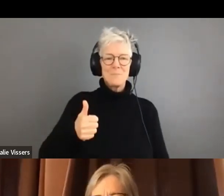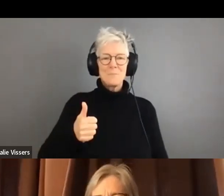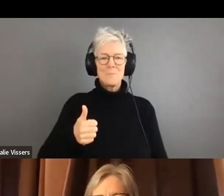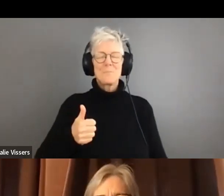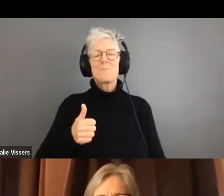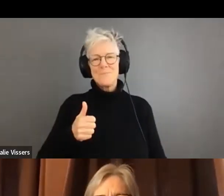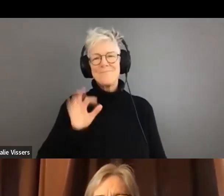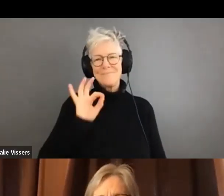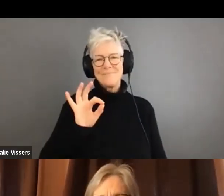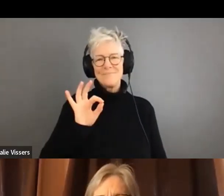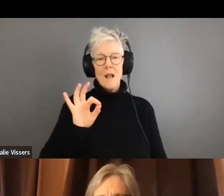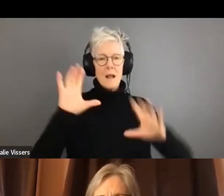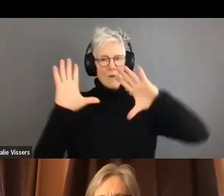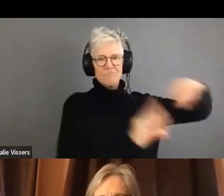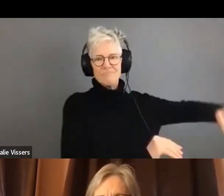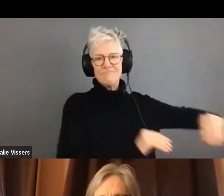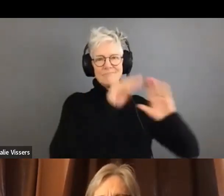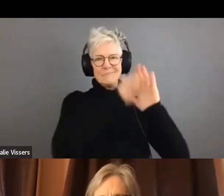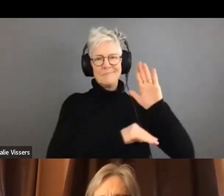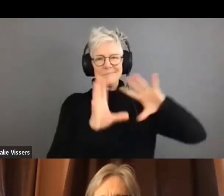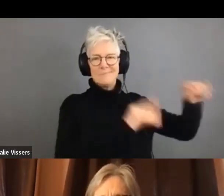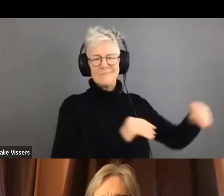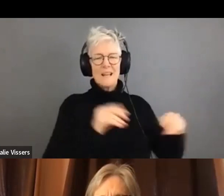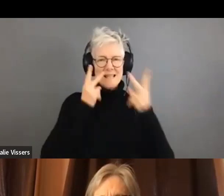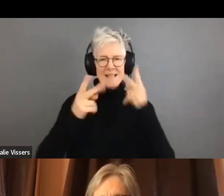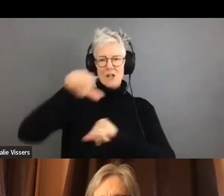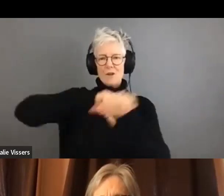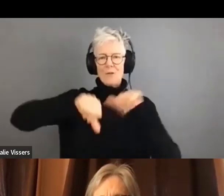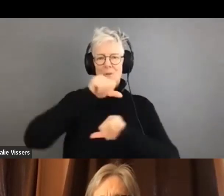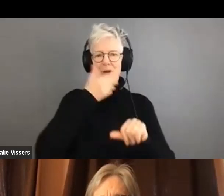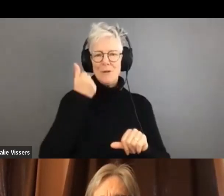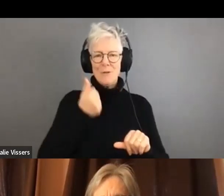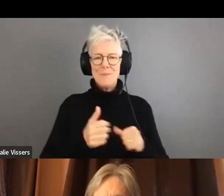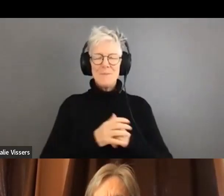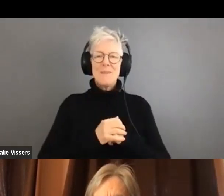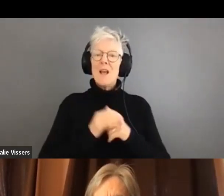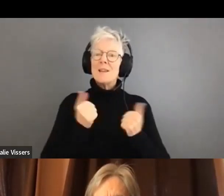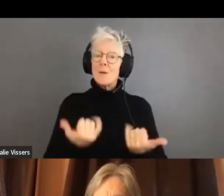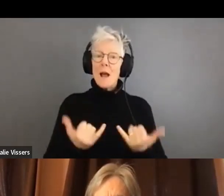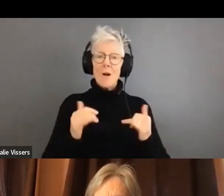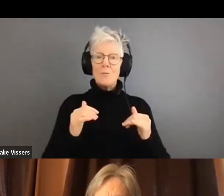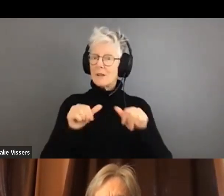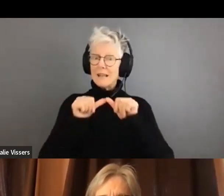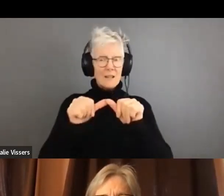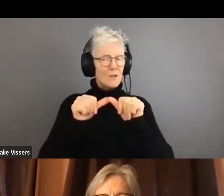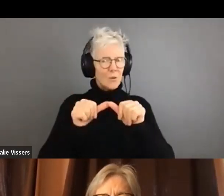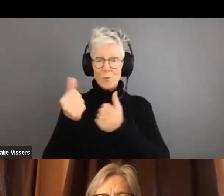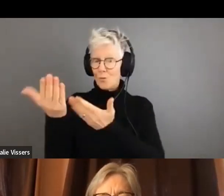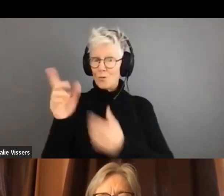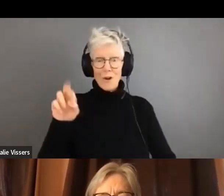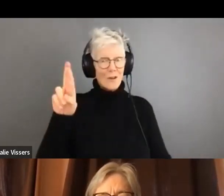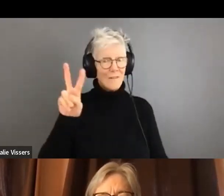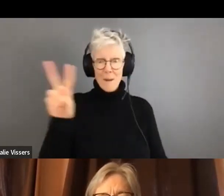to just stop sharing my screen so we can all see each other and interact and engage today. So you can continue to take it away, Dr. Vibe,